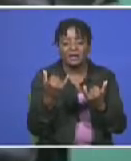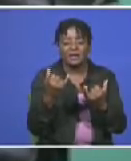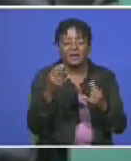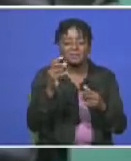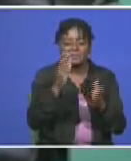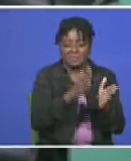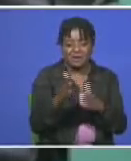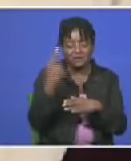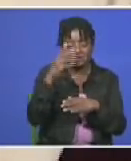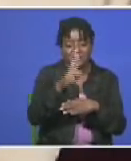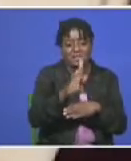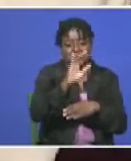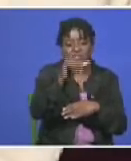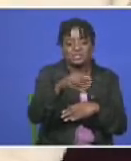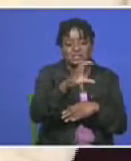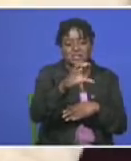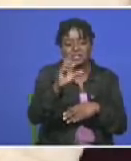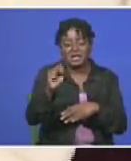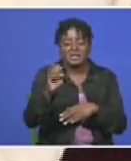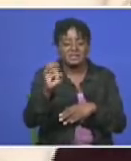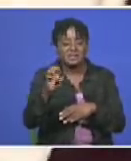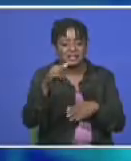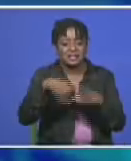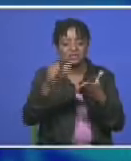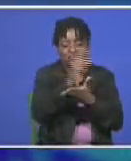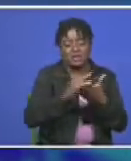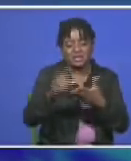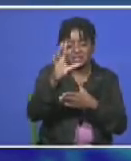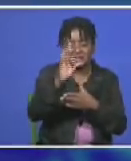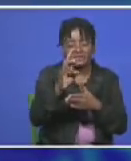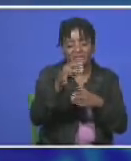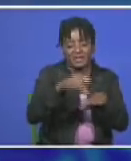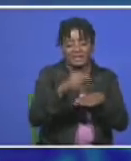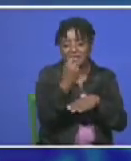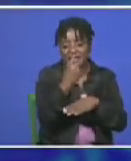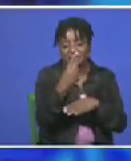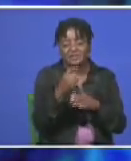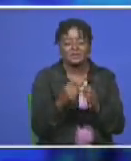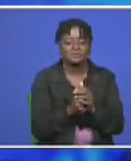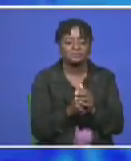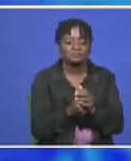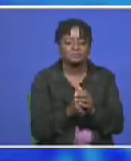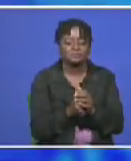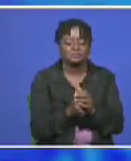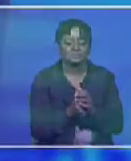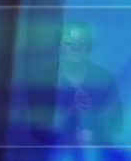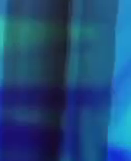7, 11 years old. Me amo, LaDon Davis with the Student of the Week.